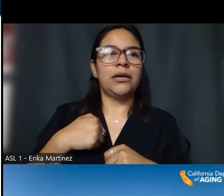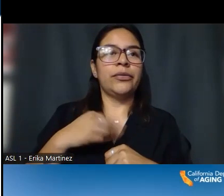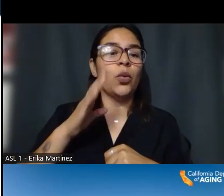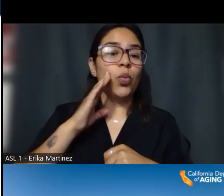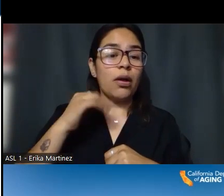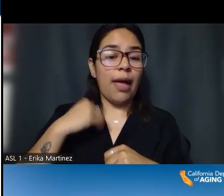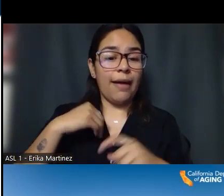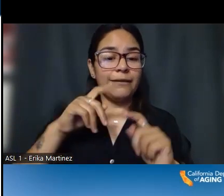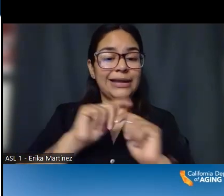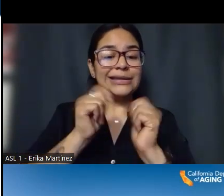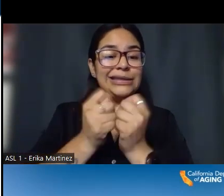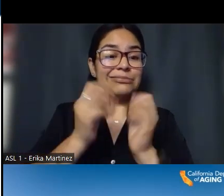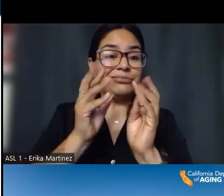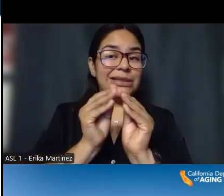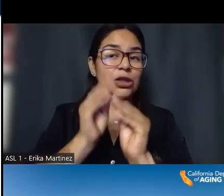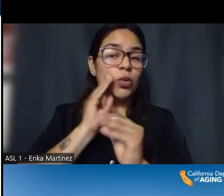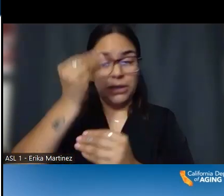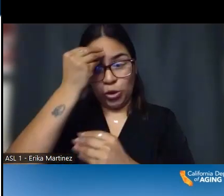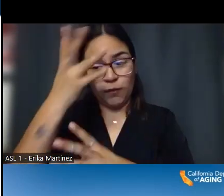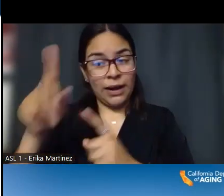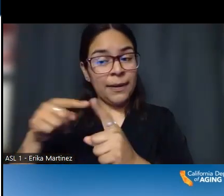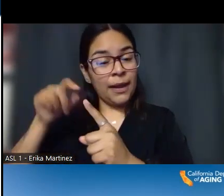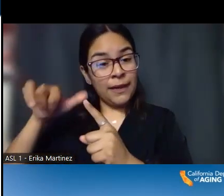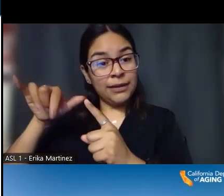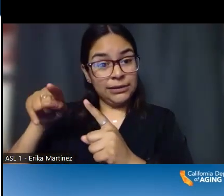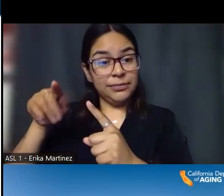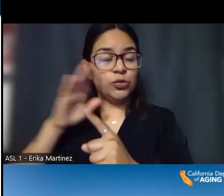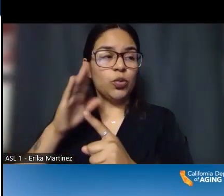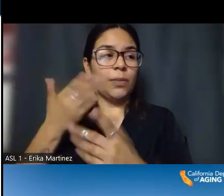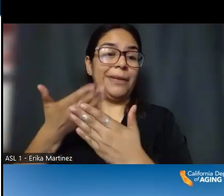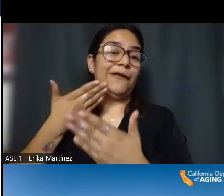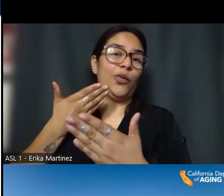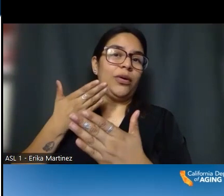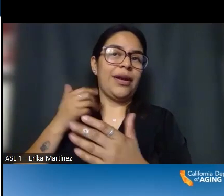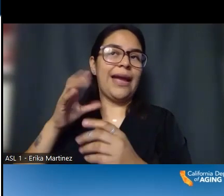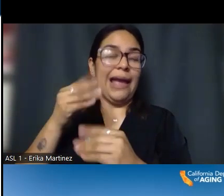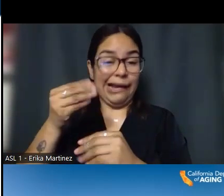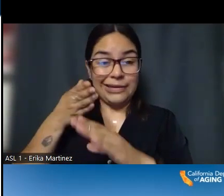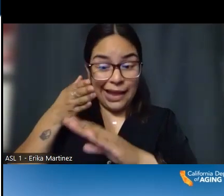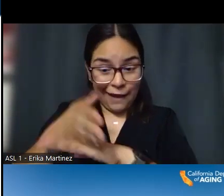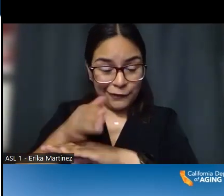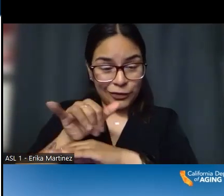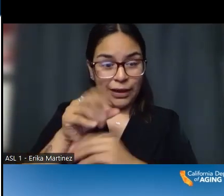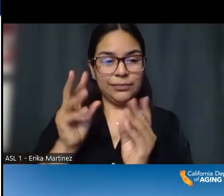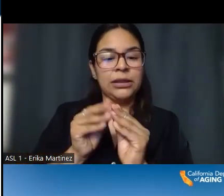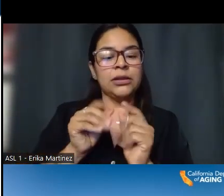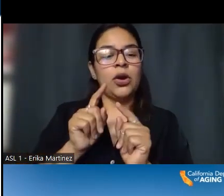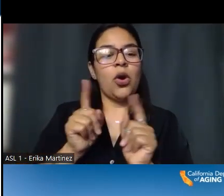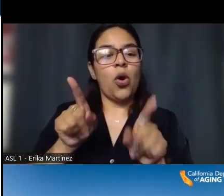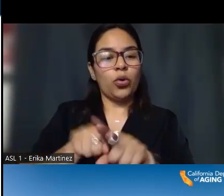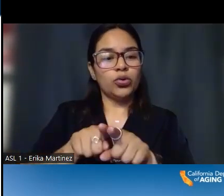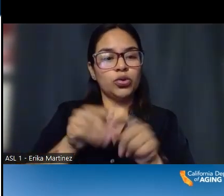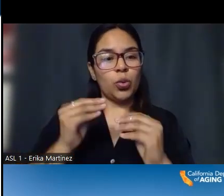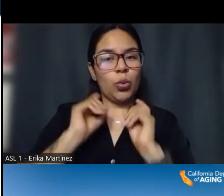interdisciplinary team meeting, and they need to do it. They need to give a notice before and after, and they also need to provide a notice to the